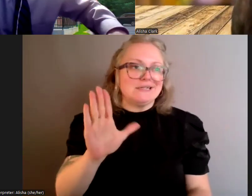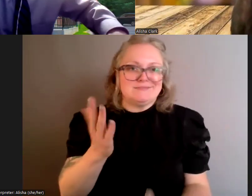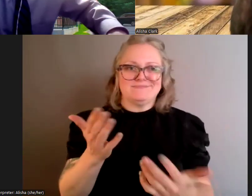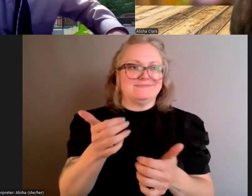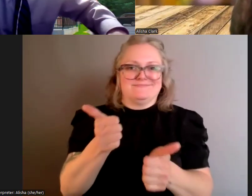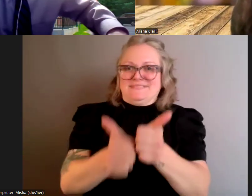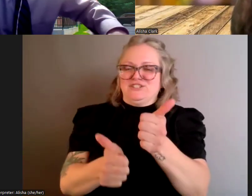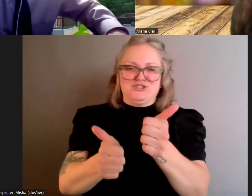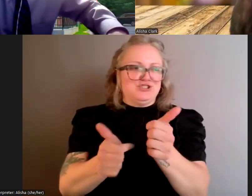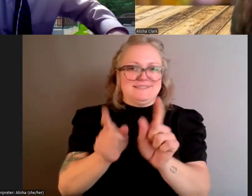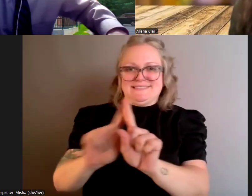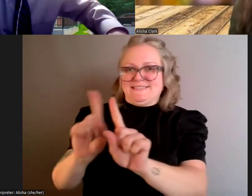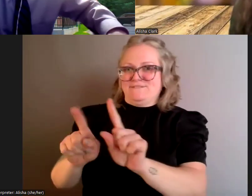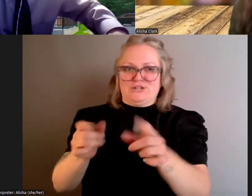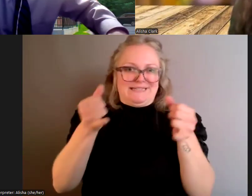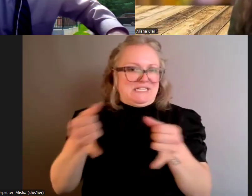individual case.